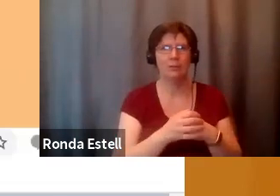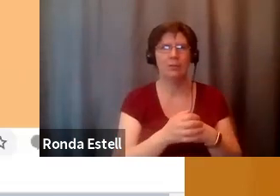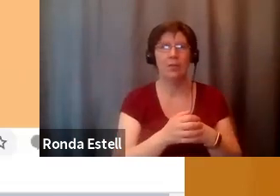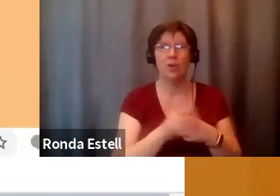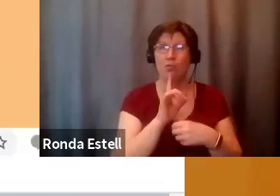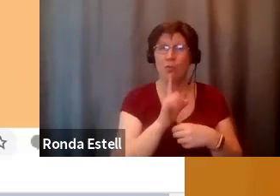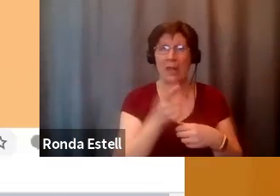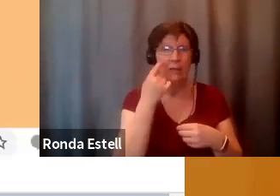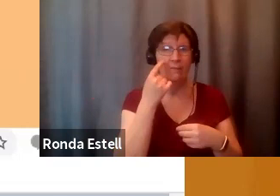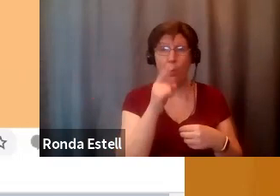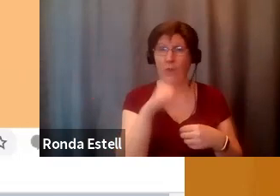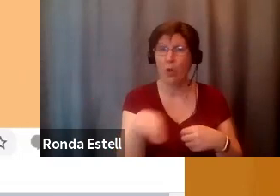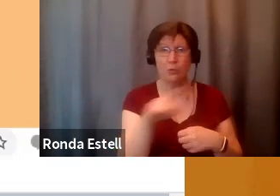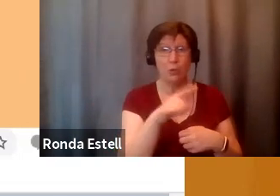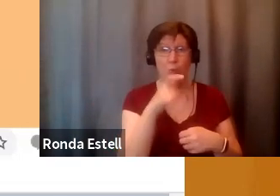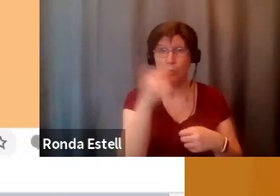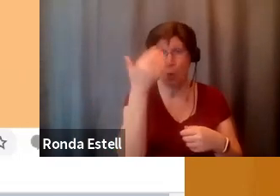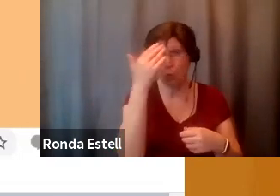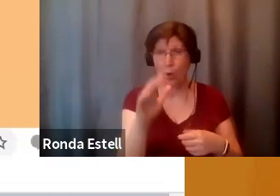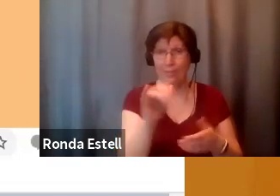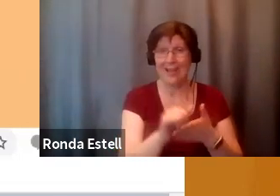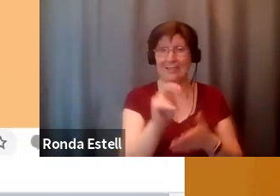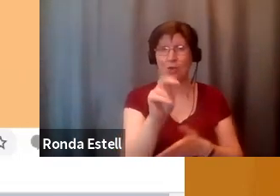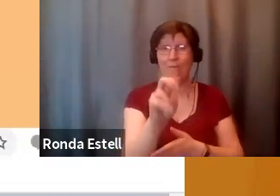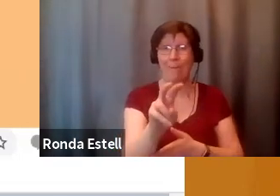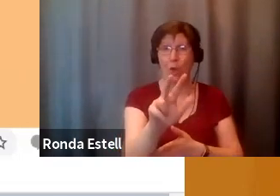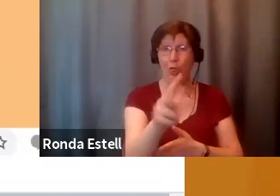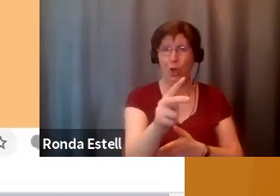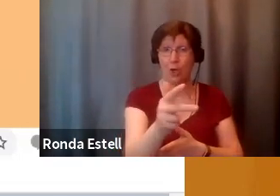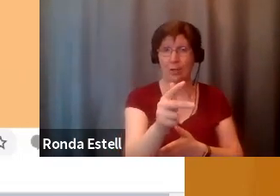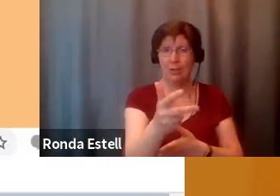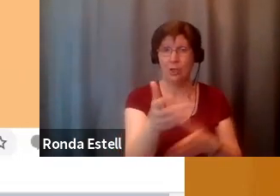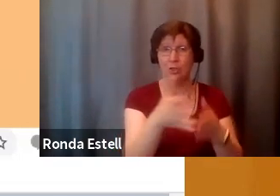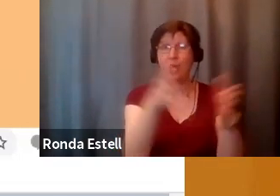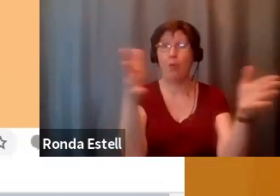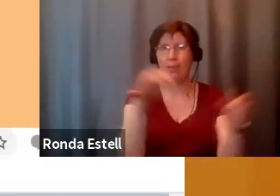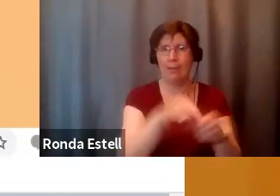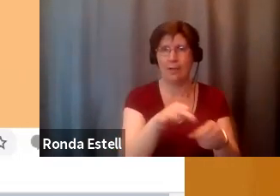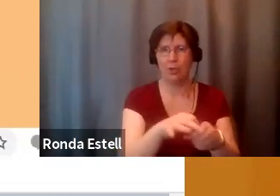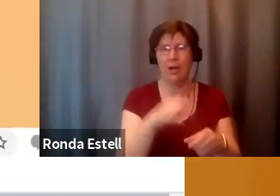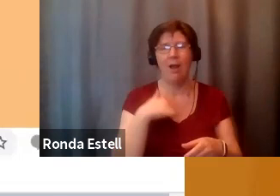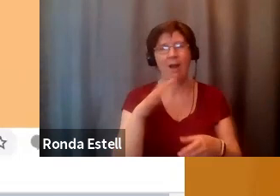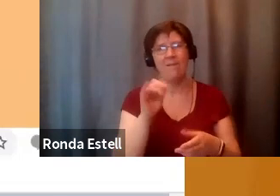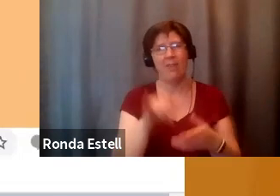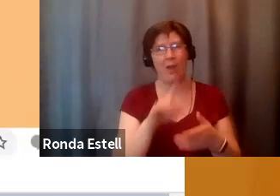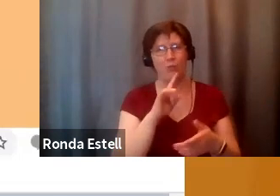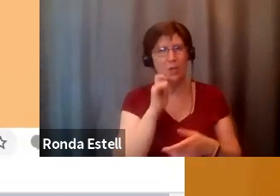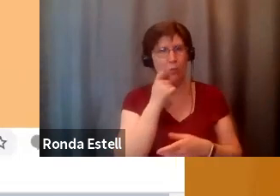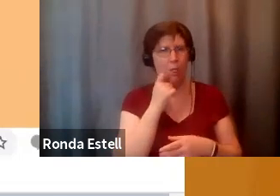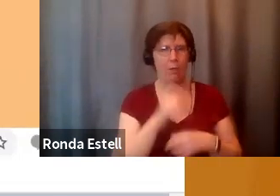way, for those of you who don't know, that's November 3rd. So I find that really cool.